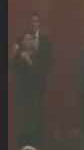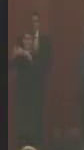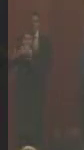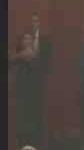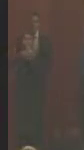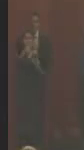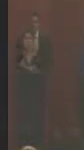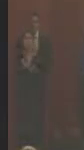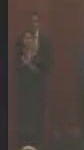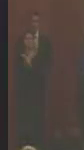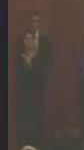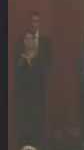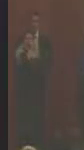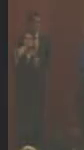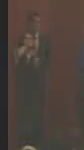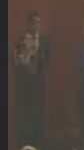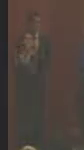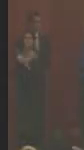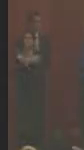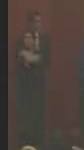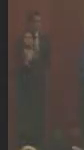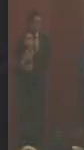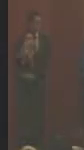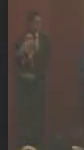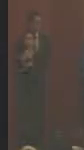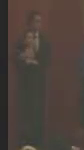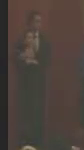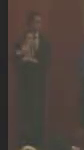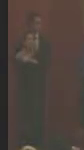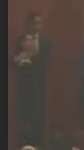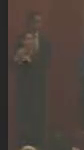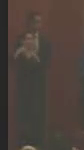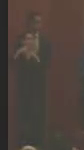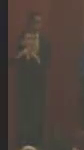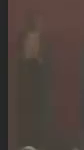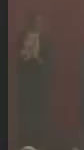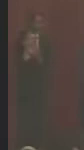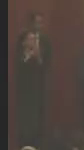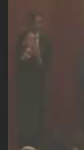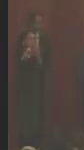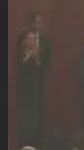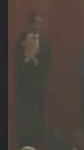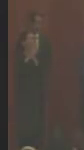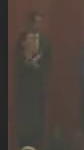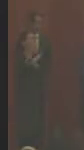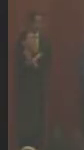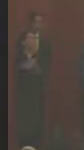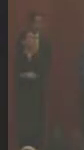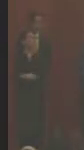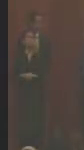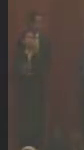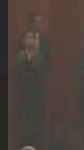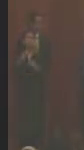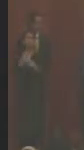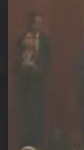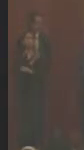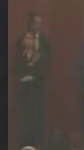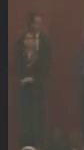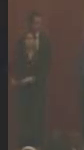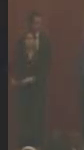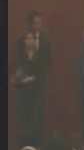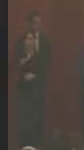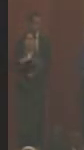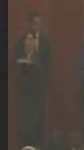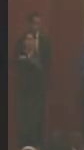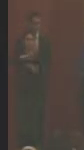disasters and strengthening development. I would like to welcome all of the present authorities: Maria Fernanda Espinosa, Minister of Defense, representing